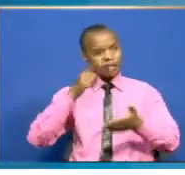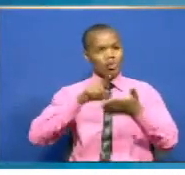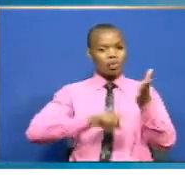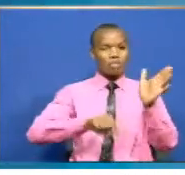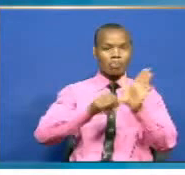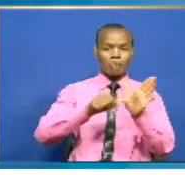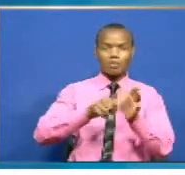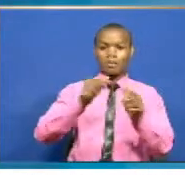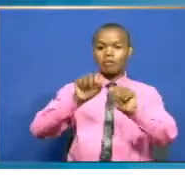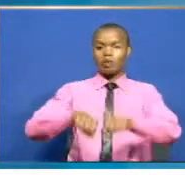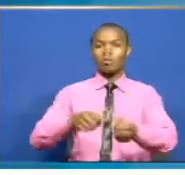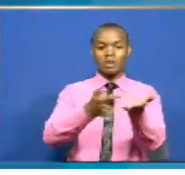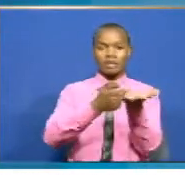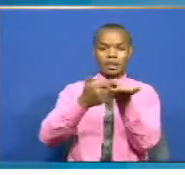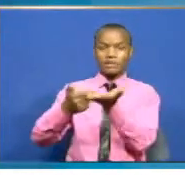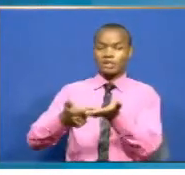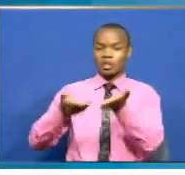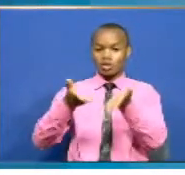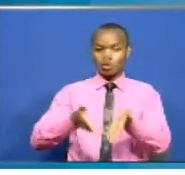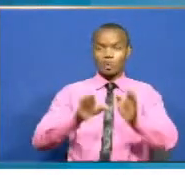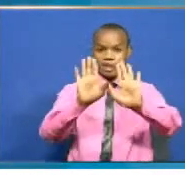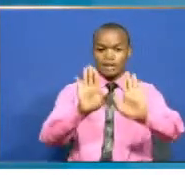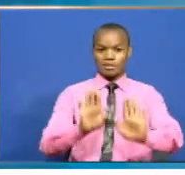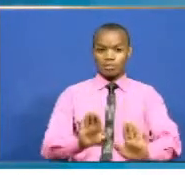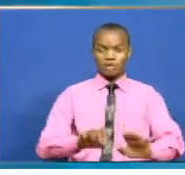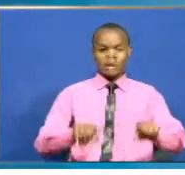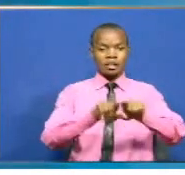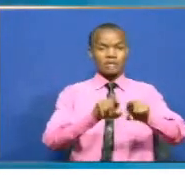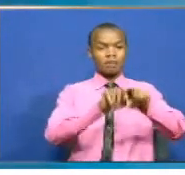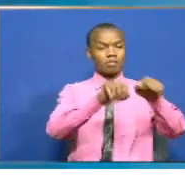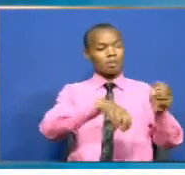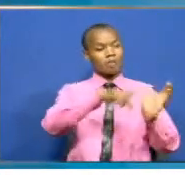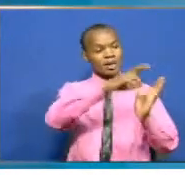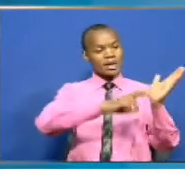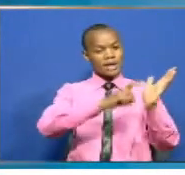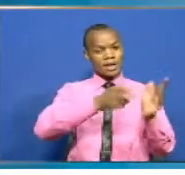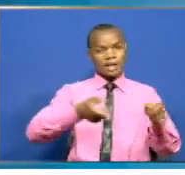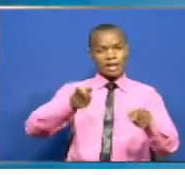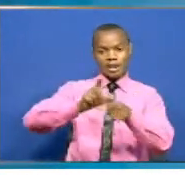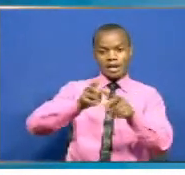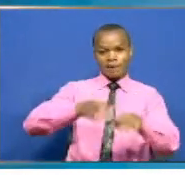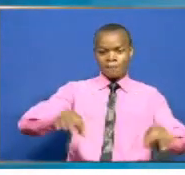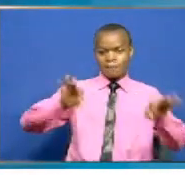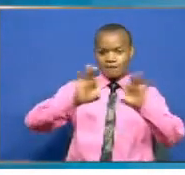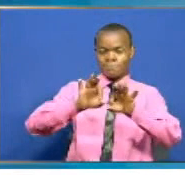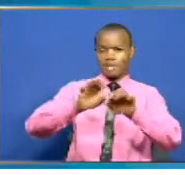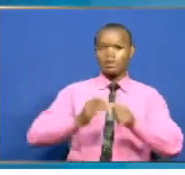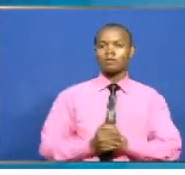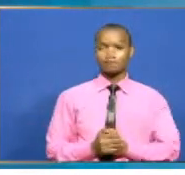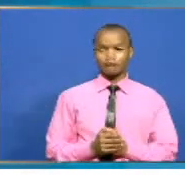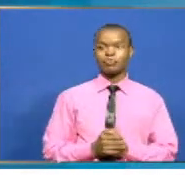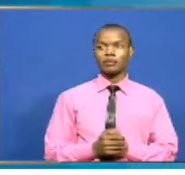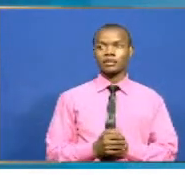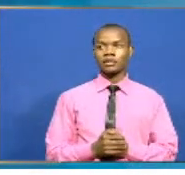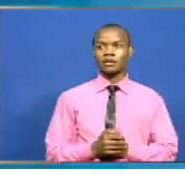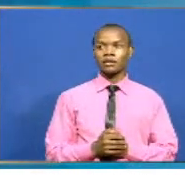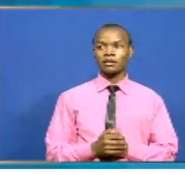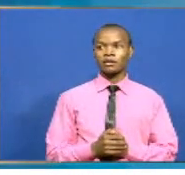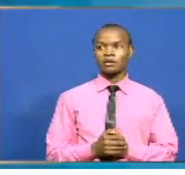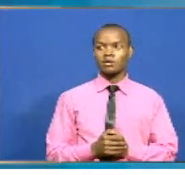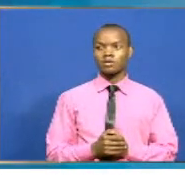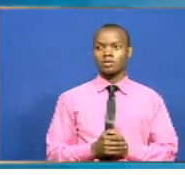to be raising in this very important conversation. And we will share that to add value in the debate that is going on in the country.